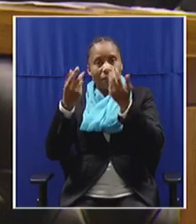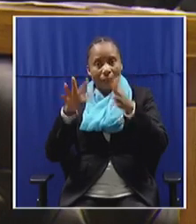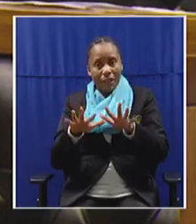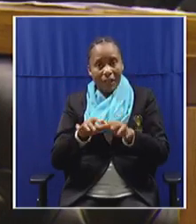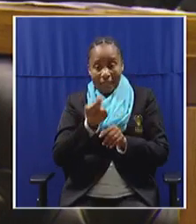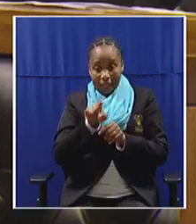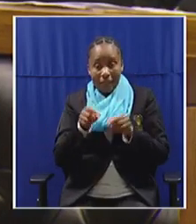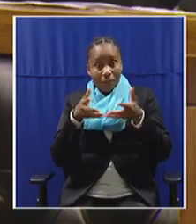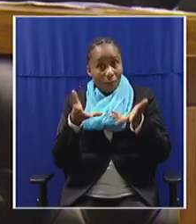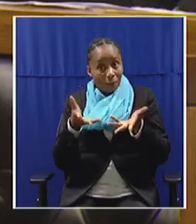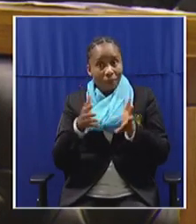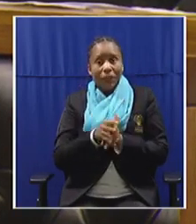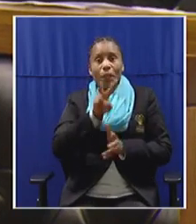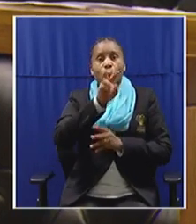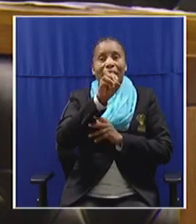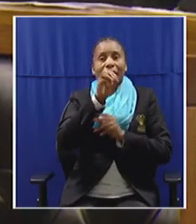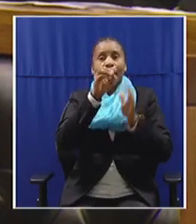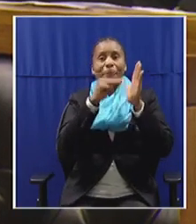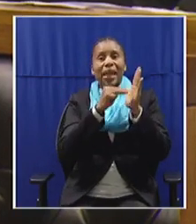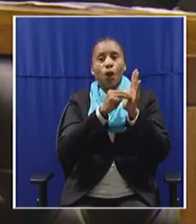20 million was allocated to the Eastern Cape.